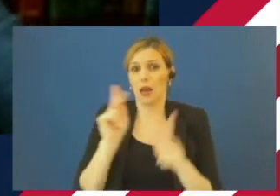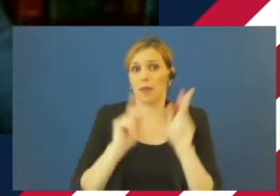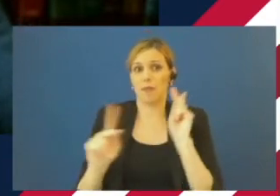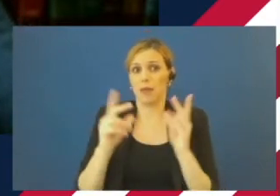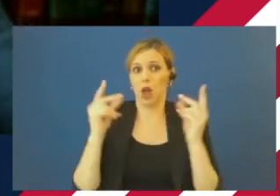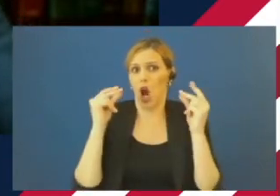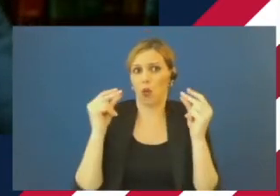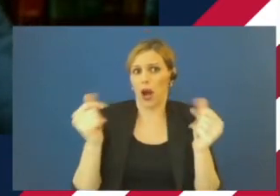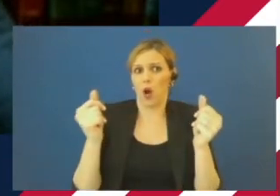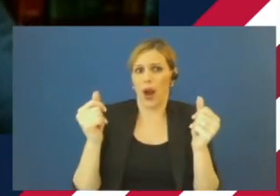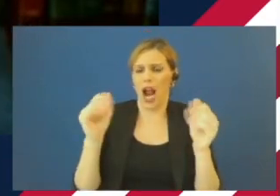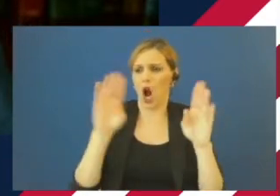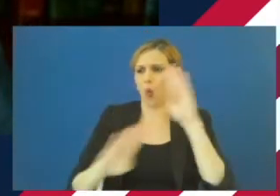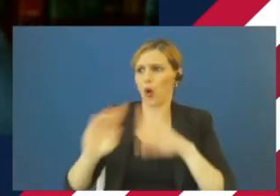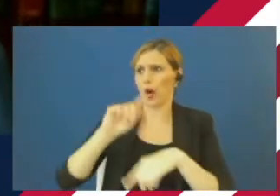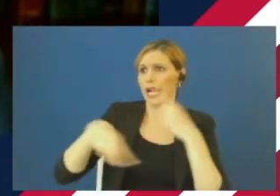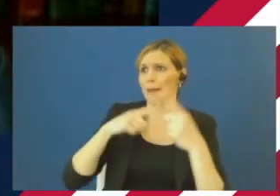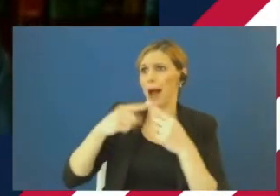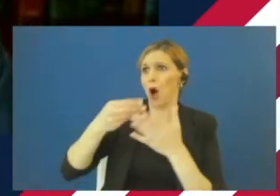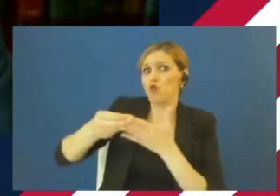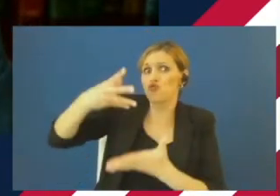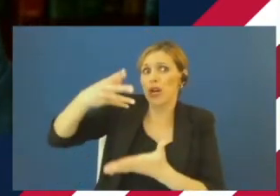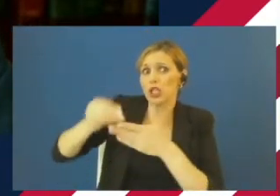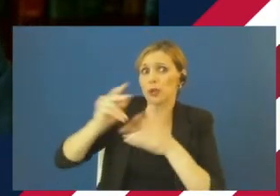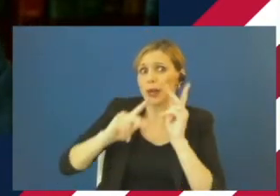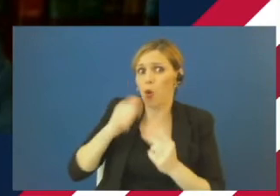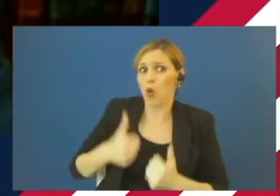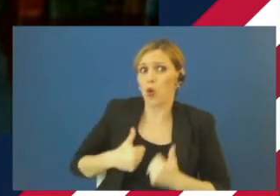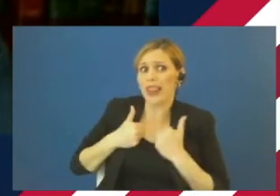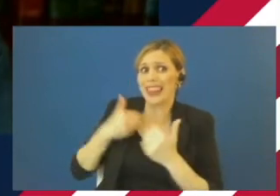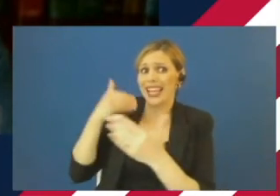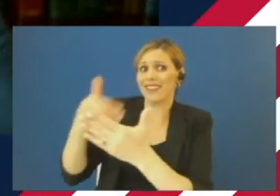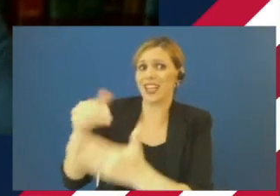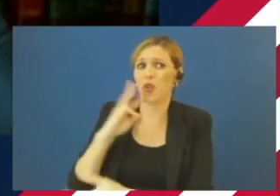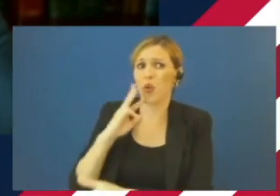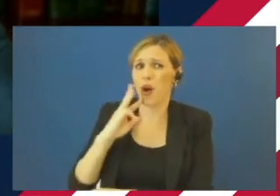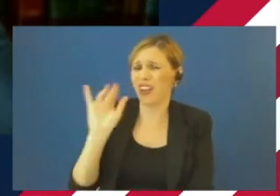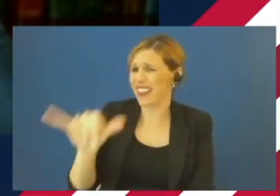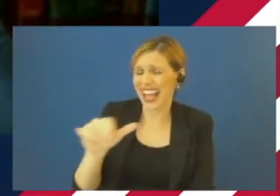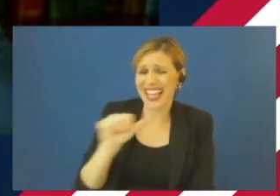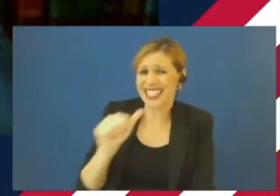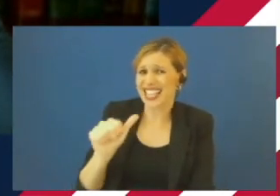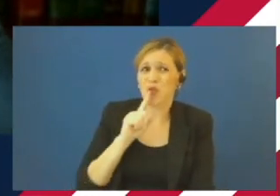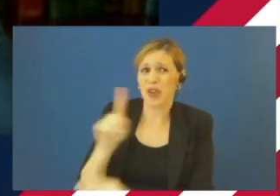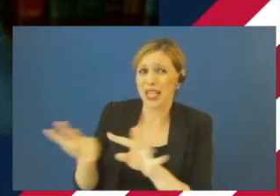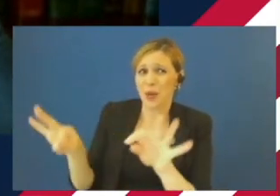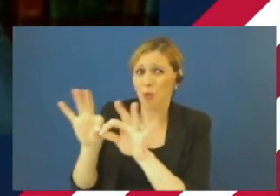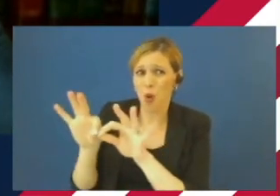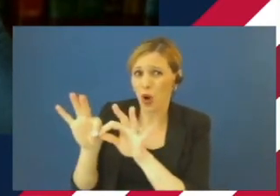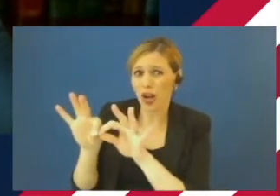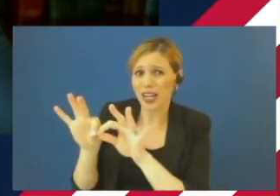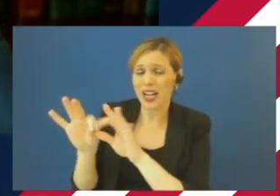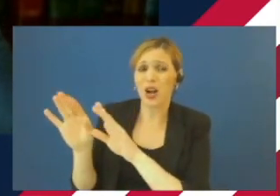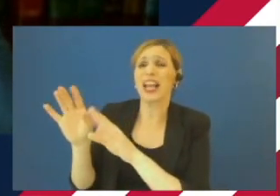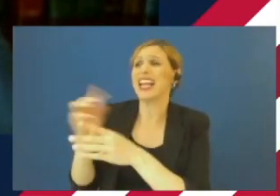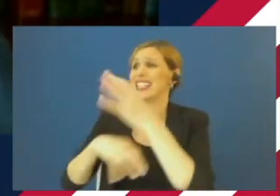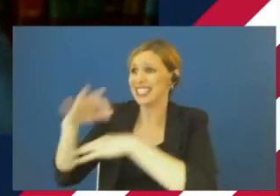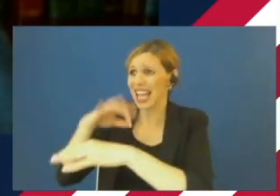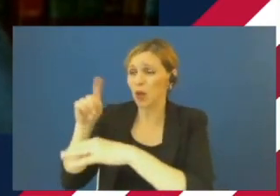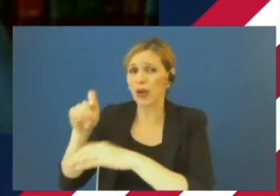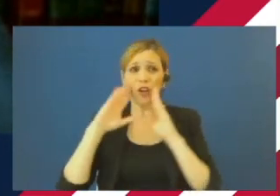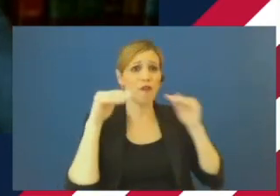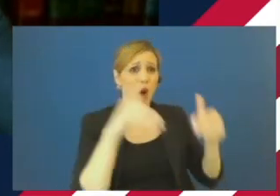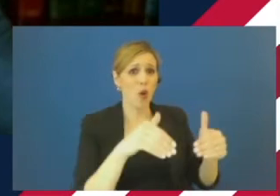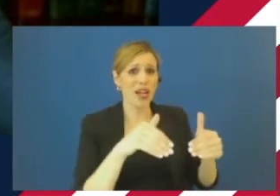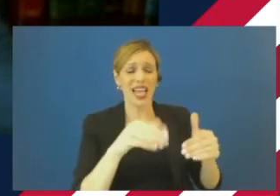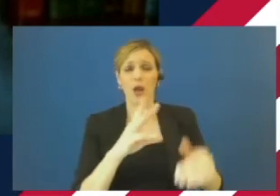right? Whereas the real impact of climate for most of my constituents is and will be water quality, air quality,